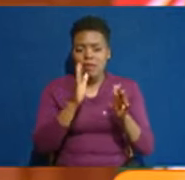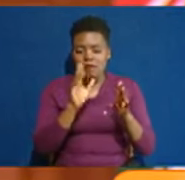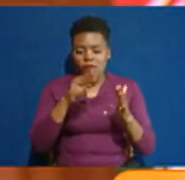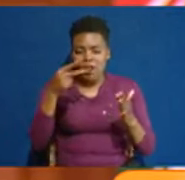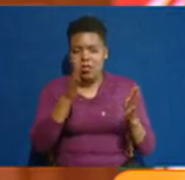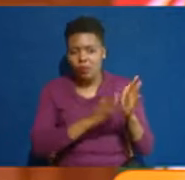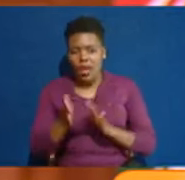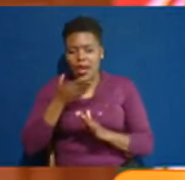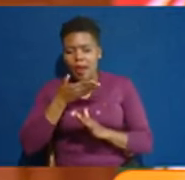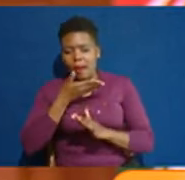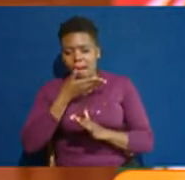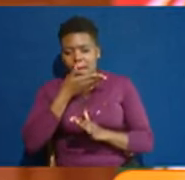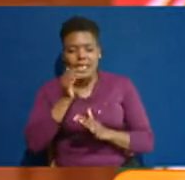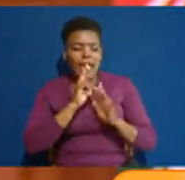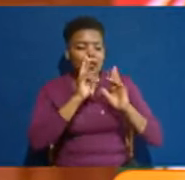vizuri, mumushitaki kwangu,